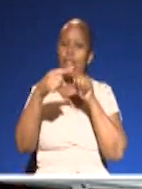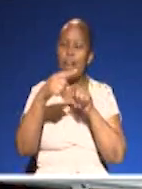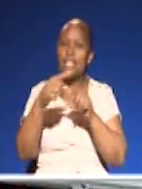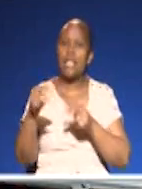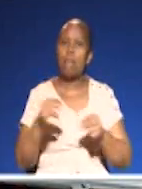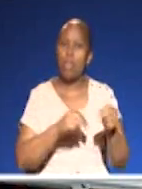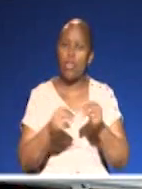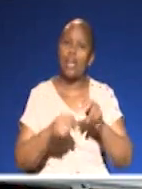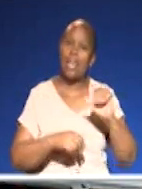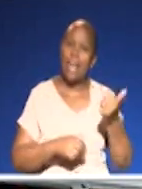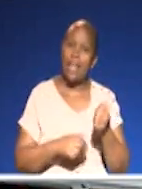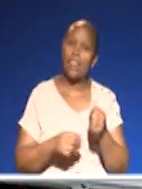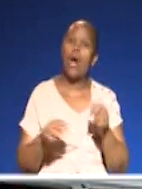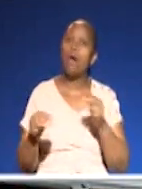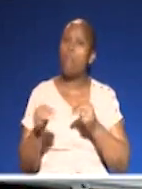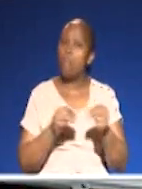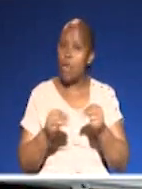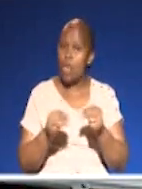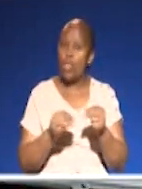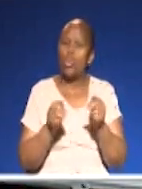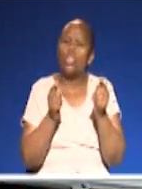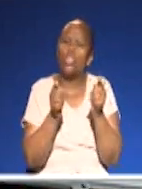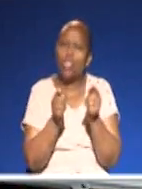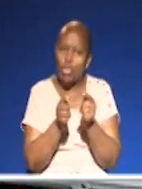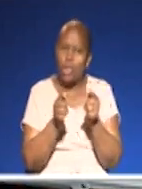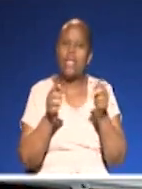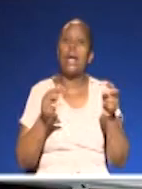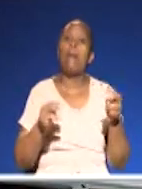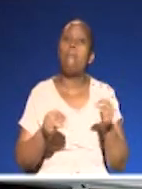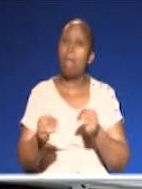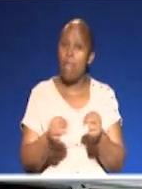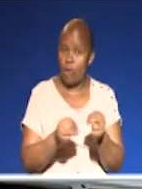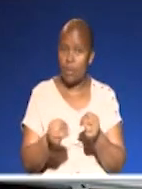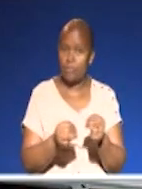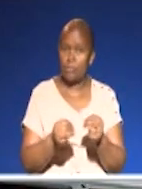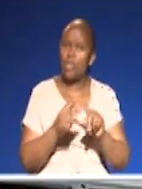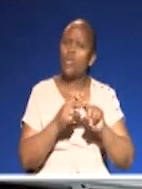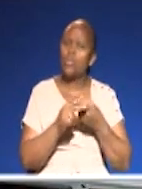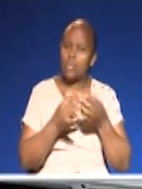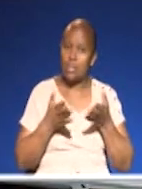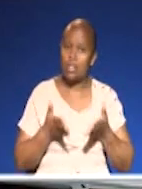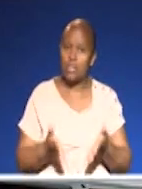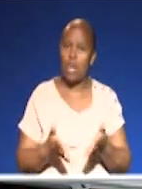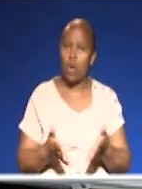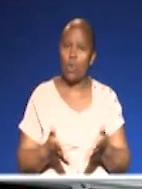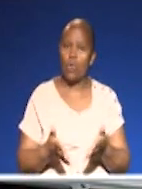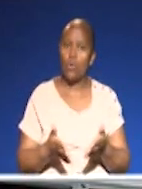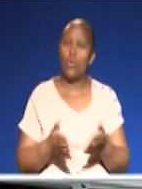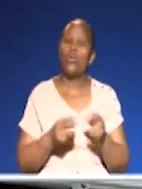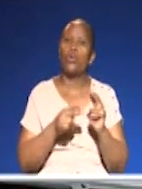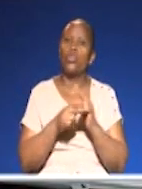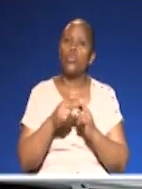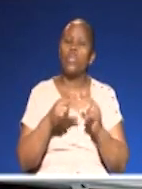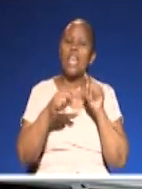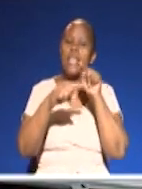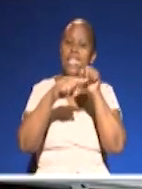and secondly, we are going to use the short method. To start us off is the